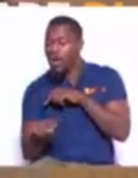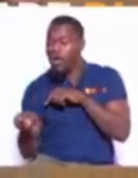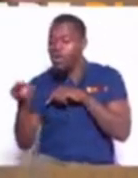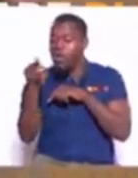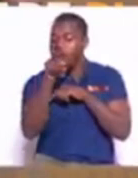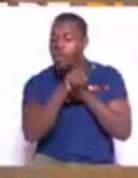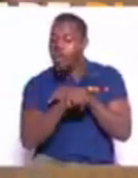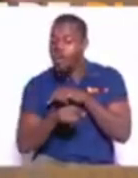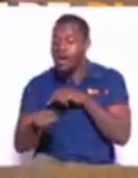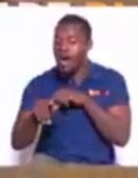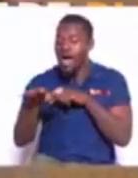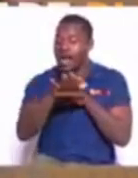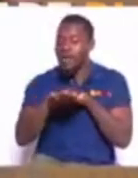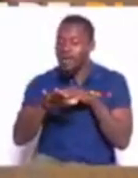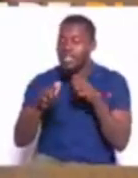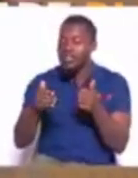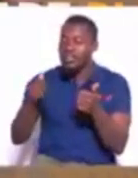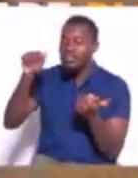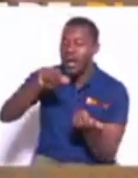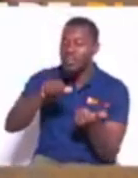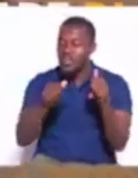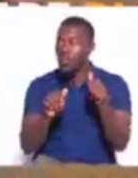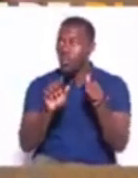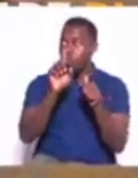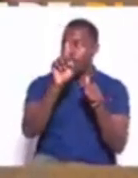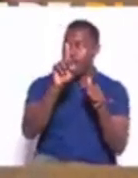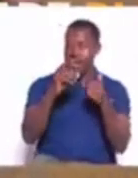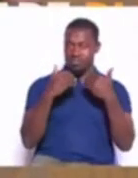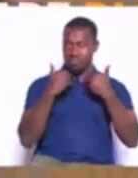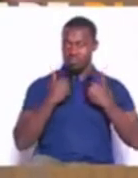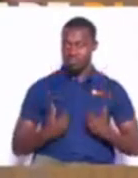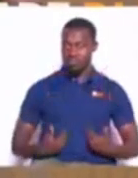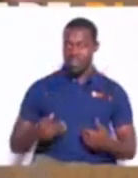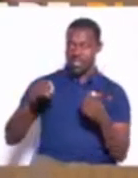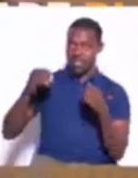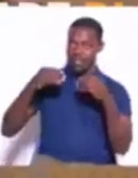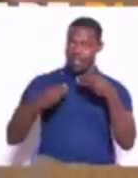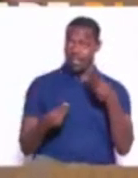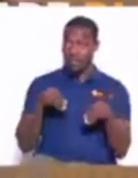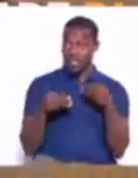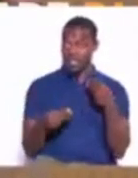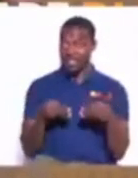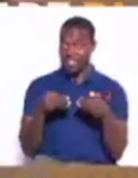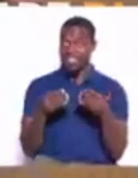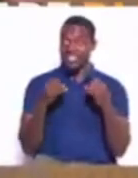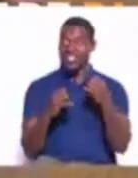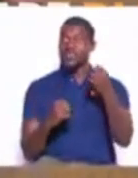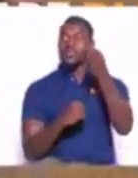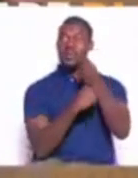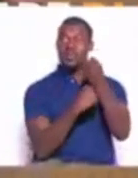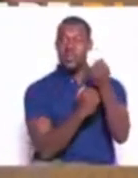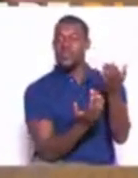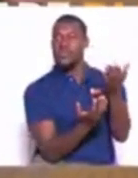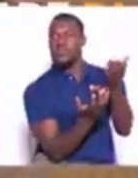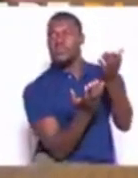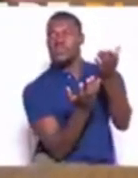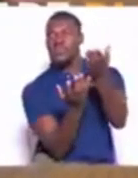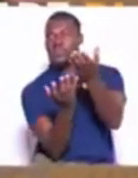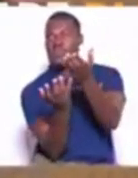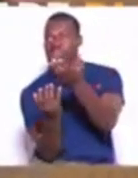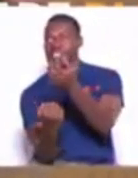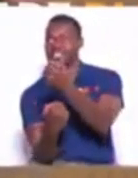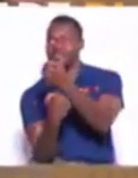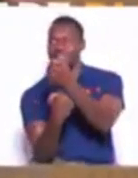baptism, where one of these individuals with disabilities is being lowered into the baptismal pool. They